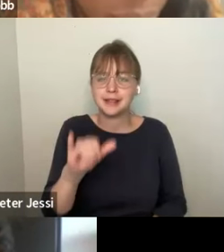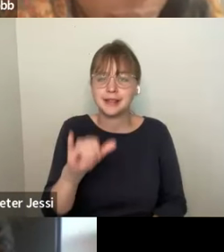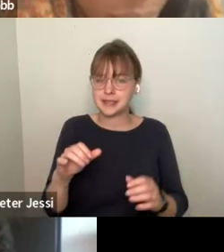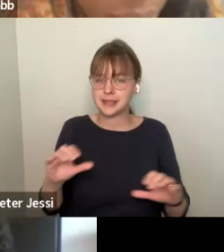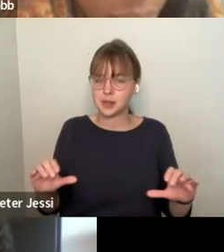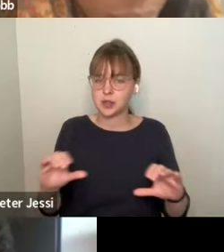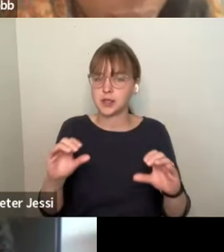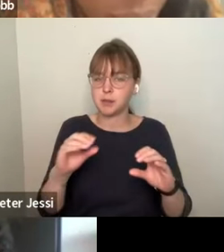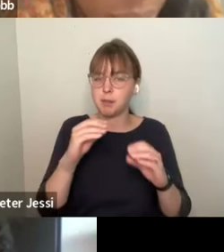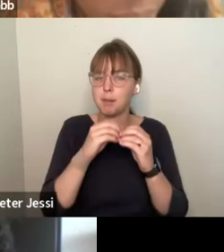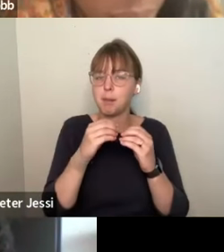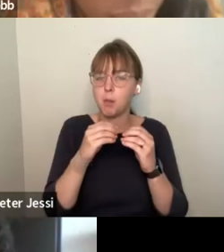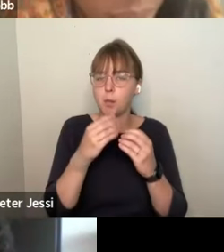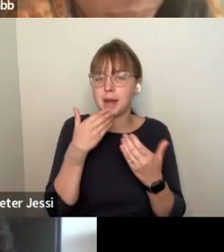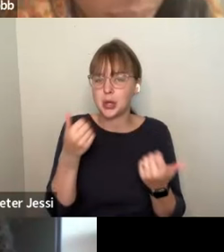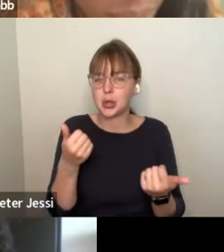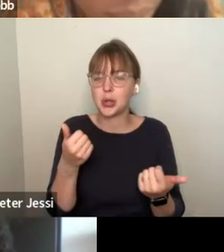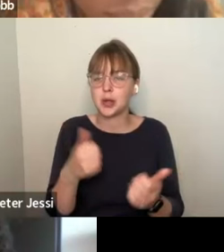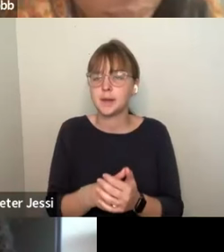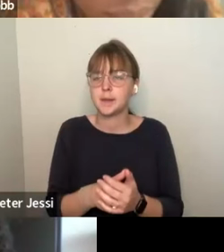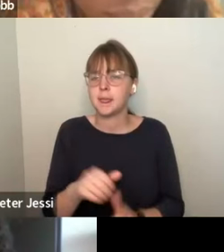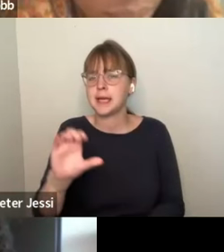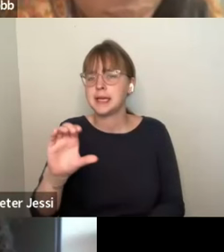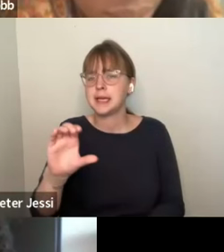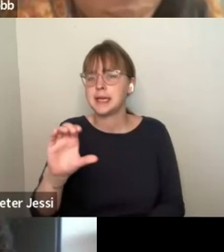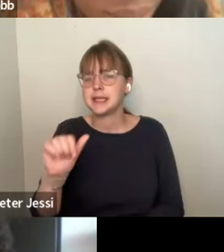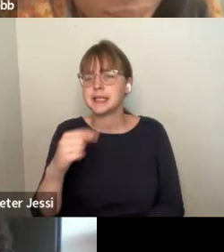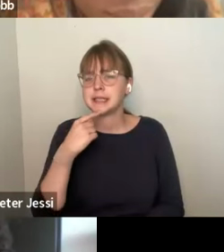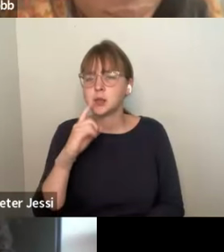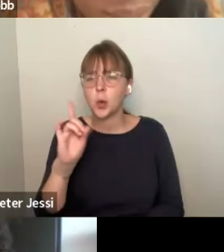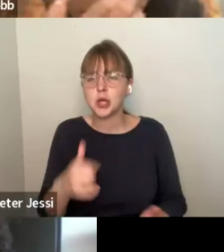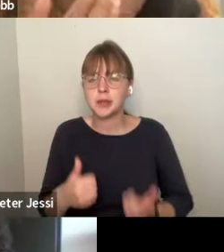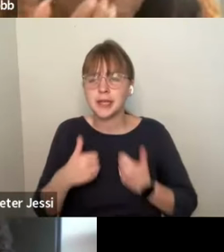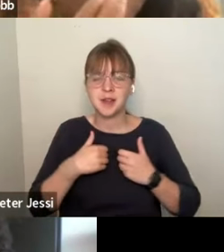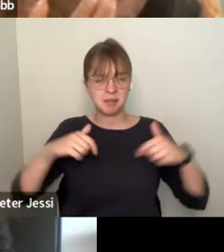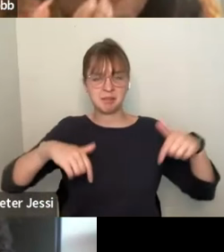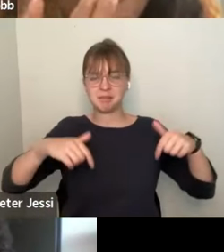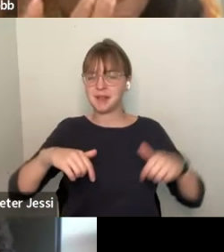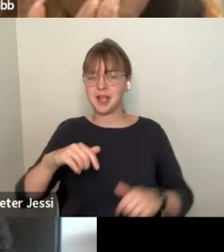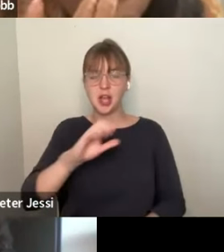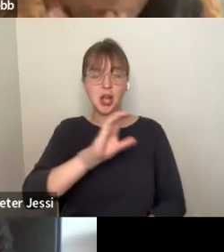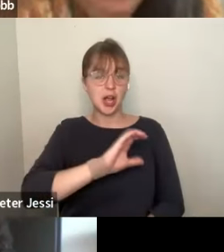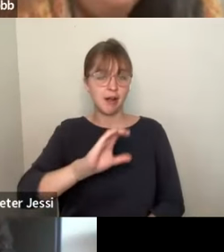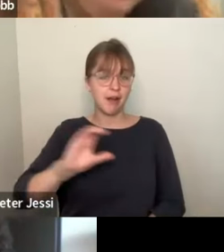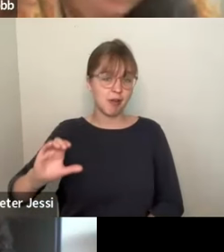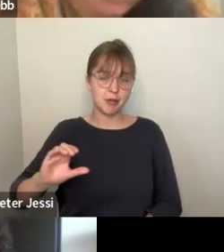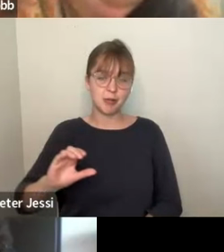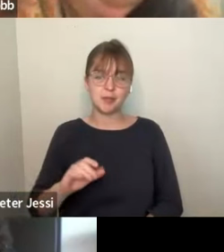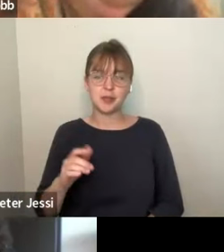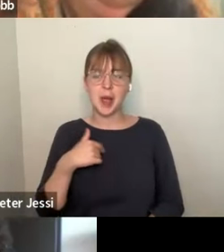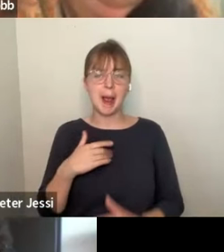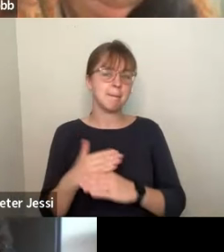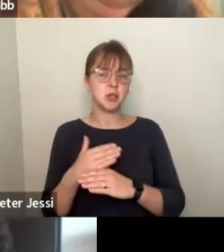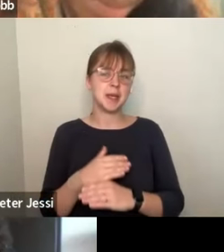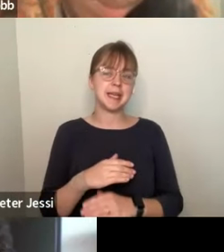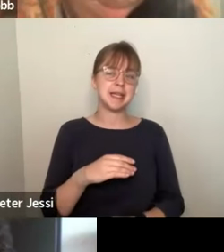Cynthia, I am located in rural Boulder County, Colorado, so right between New York and